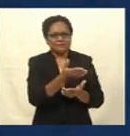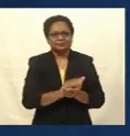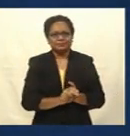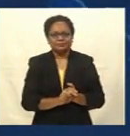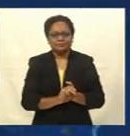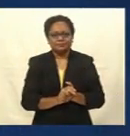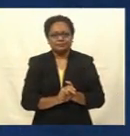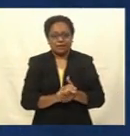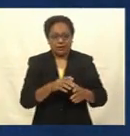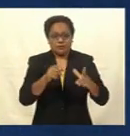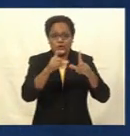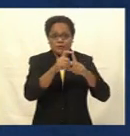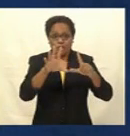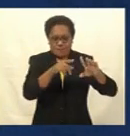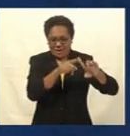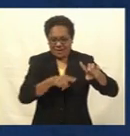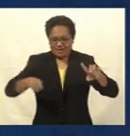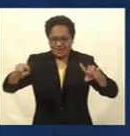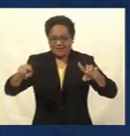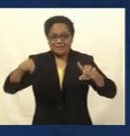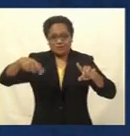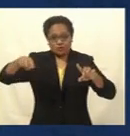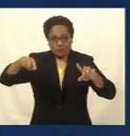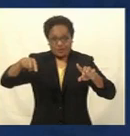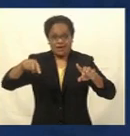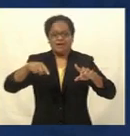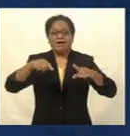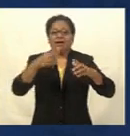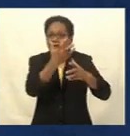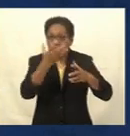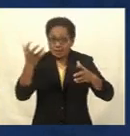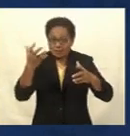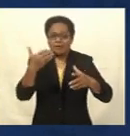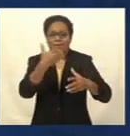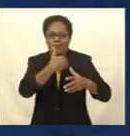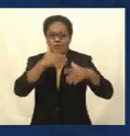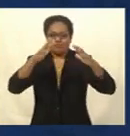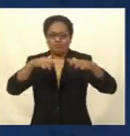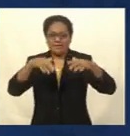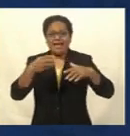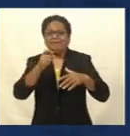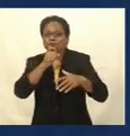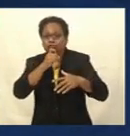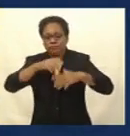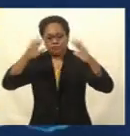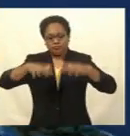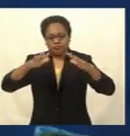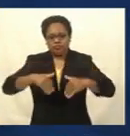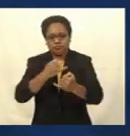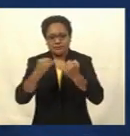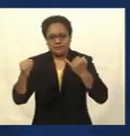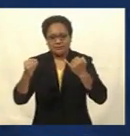Eastwards from Pacific Harbour to Suva, cloudy, a little morning rain followed by heavy showers in the afternoon.